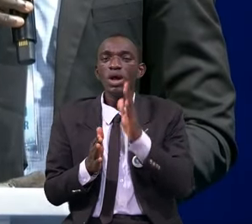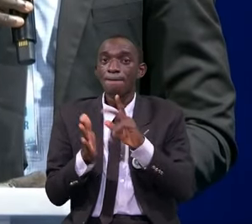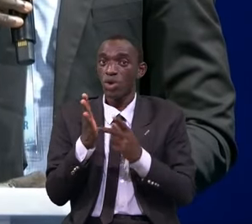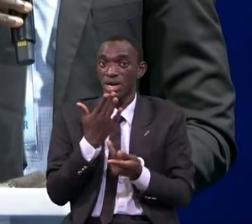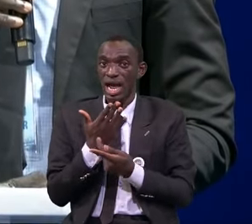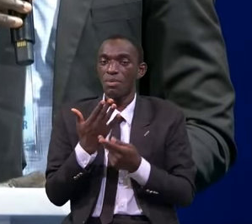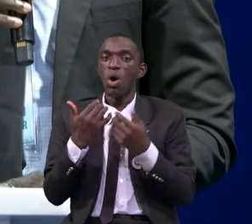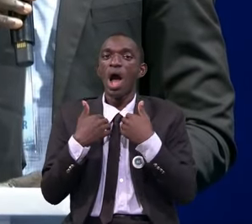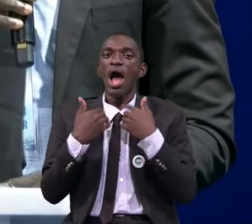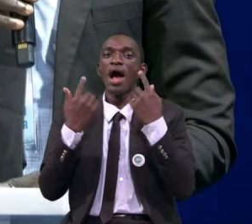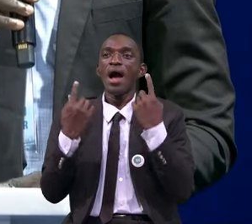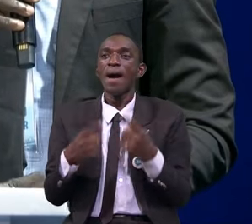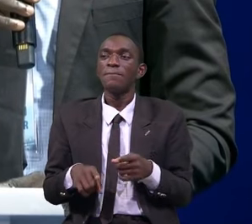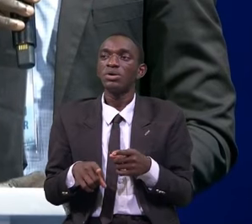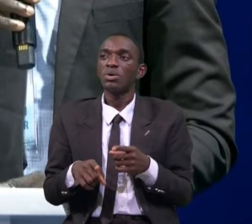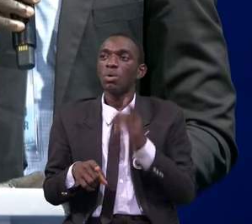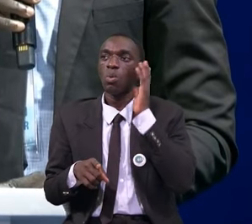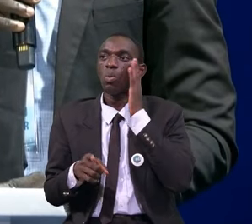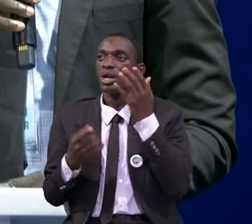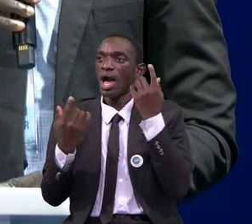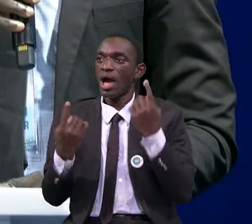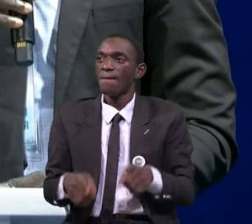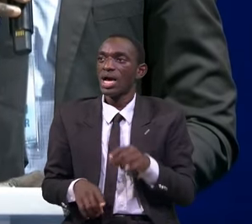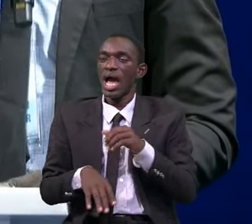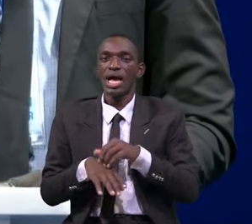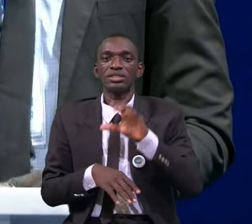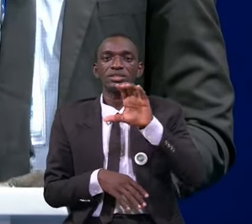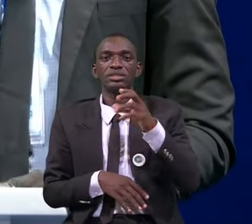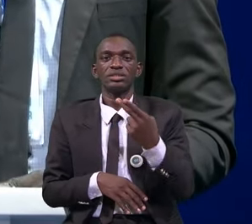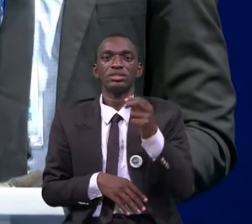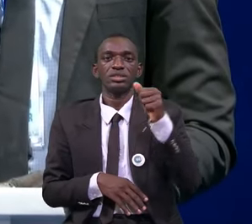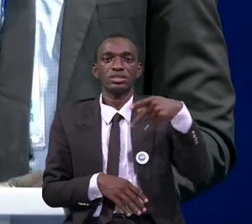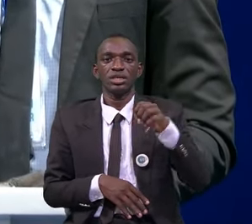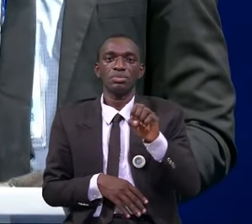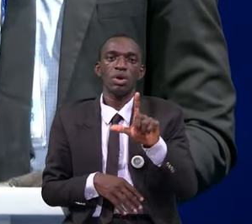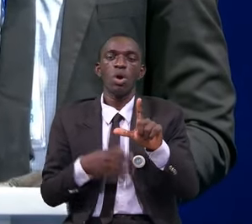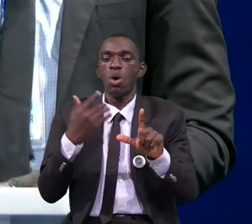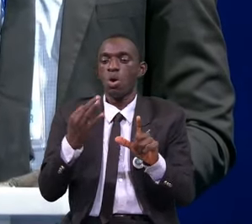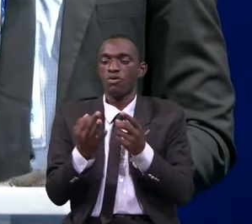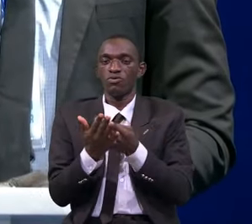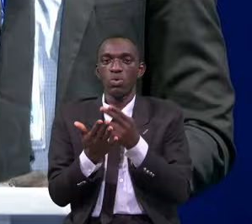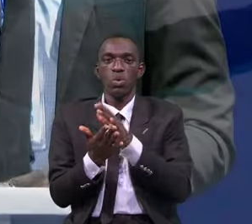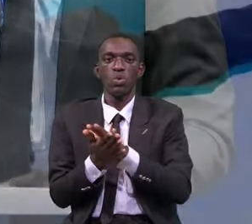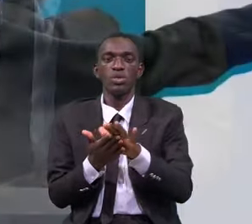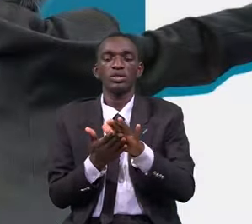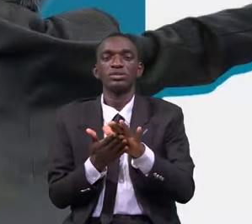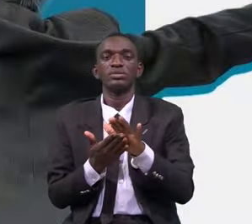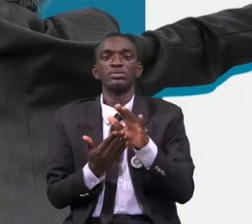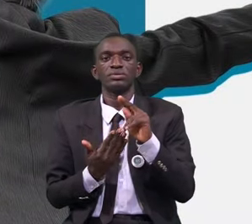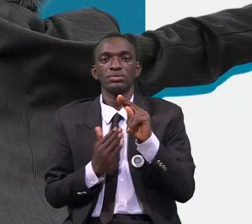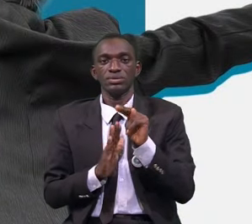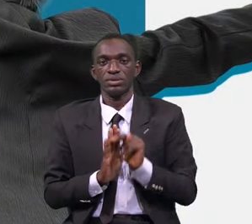it will hold at Chapel of Holiness. Ici à Douala, ça se tiendra à la chapelle de